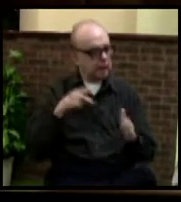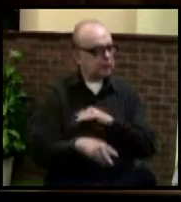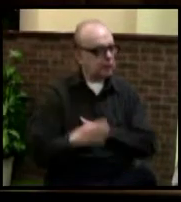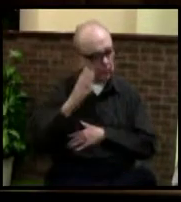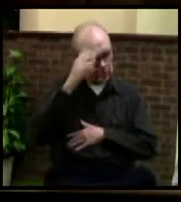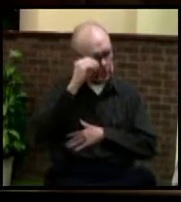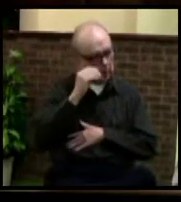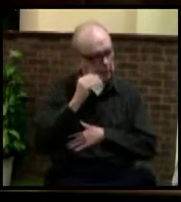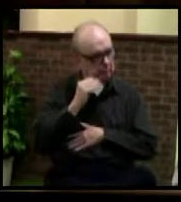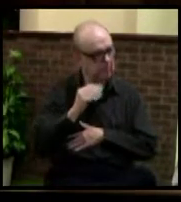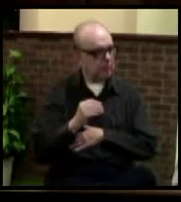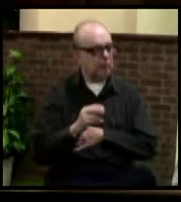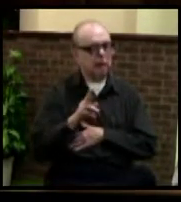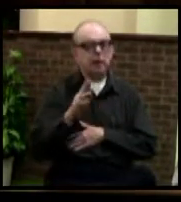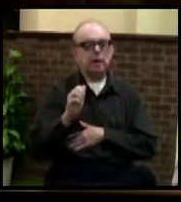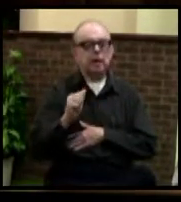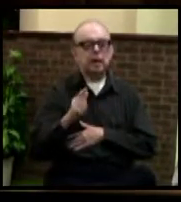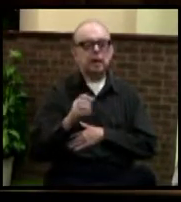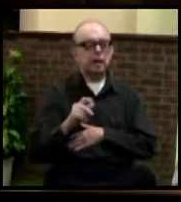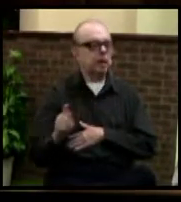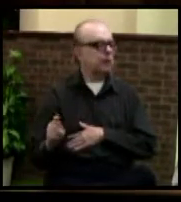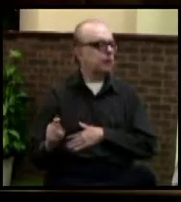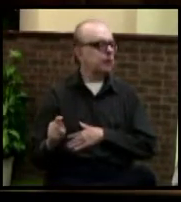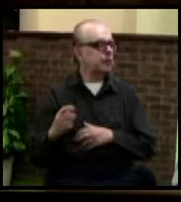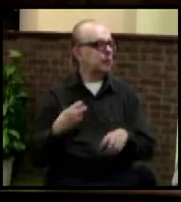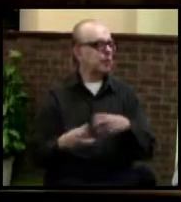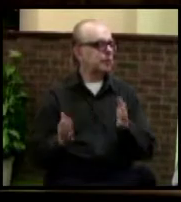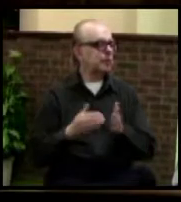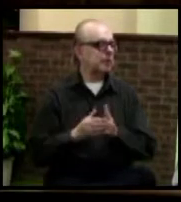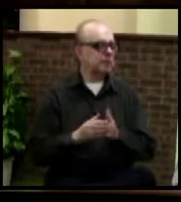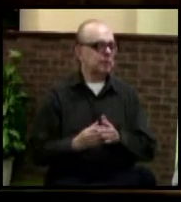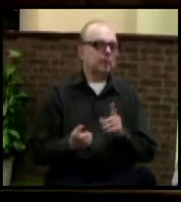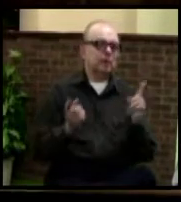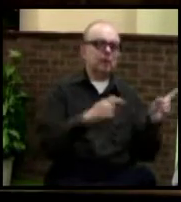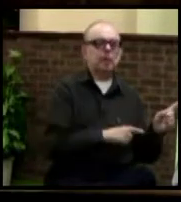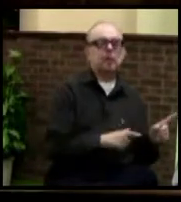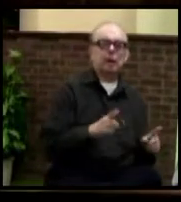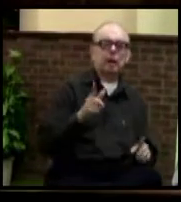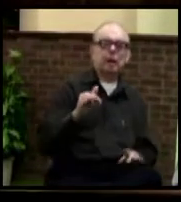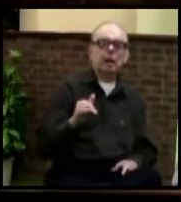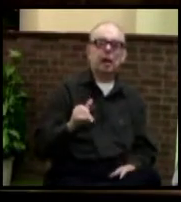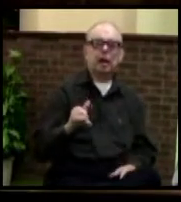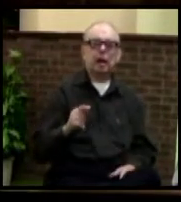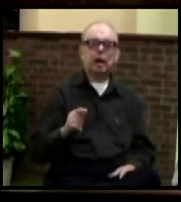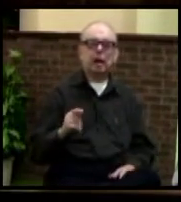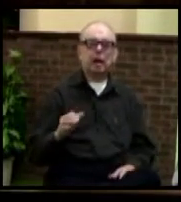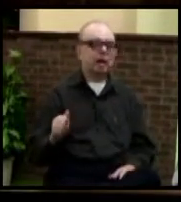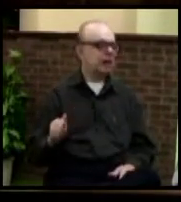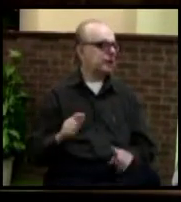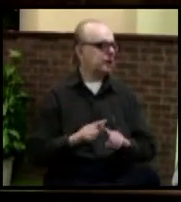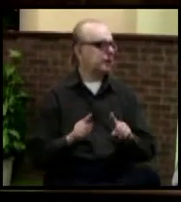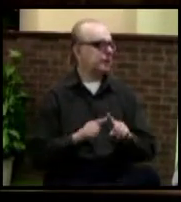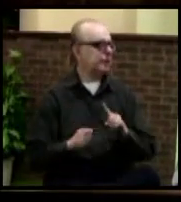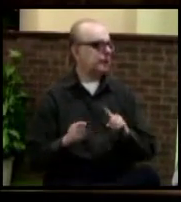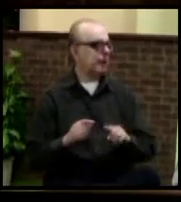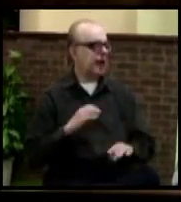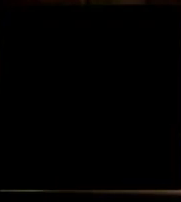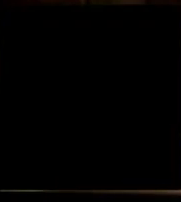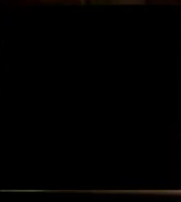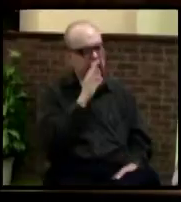happened? A racial tension comes again. You go over into Libya, Sierra